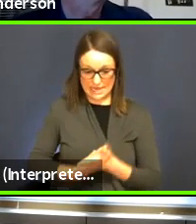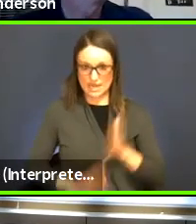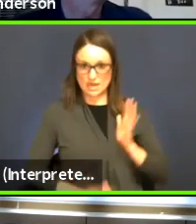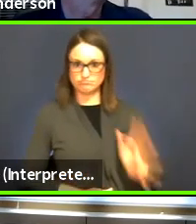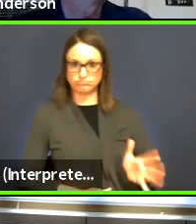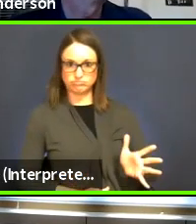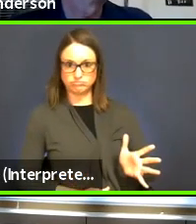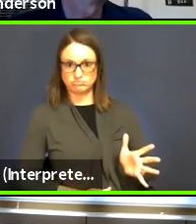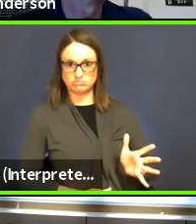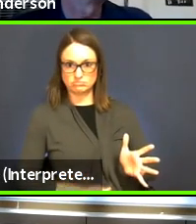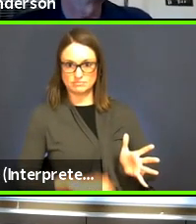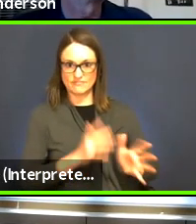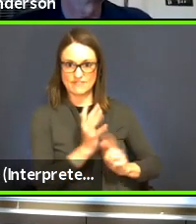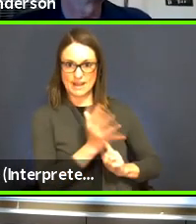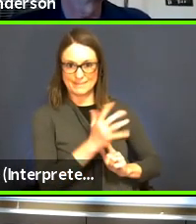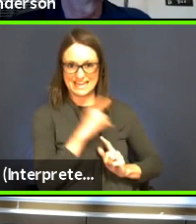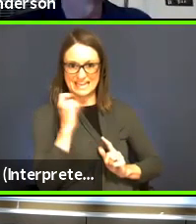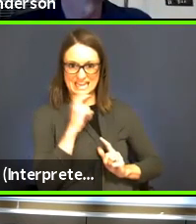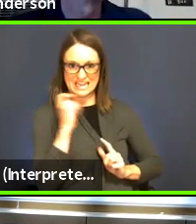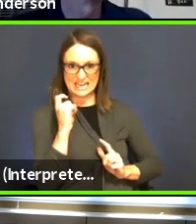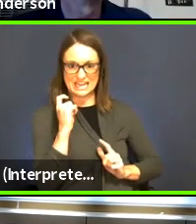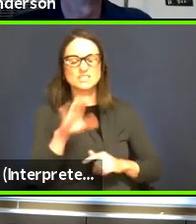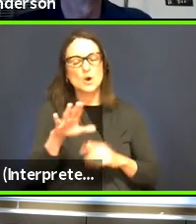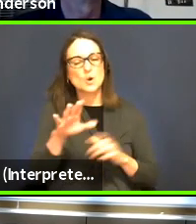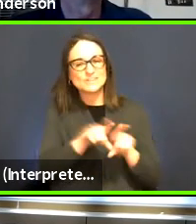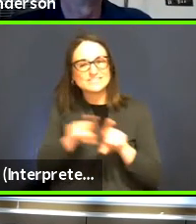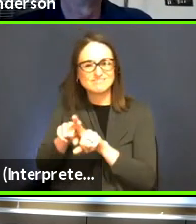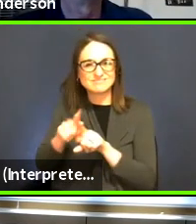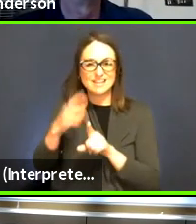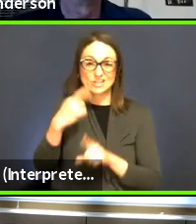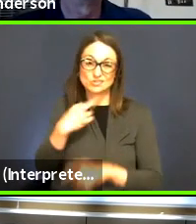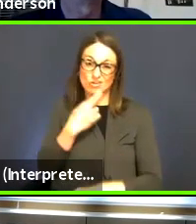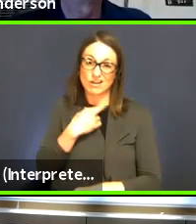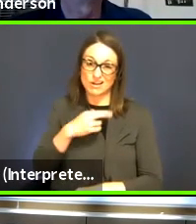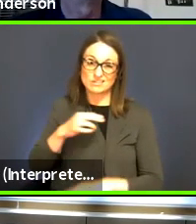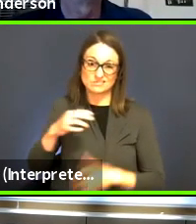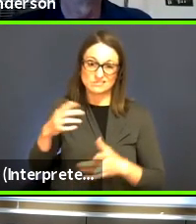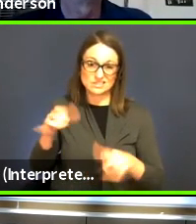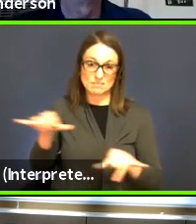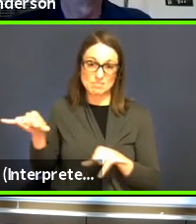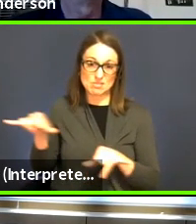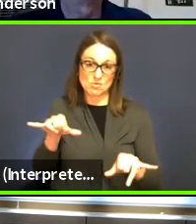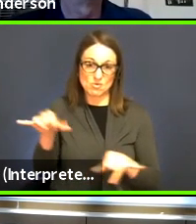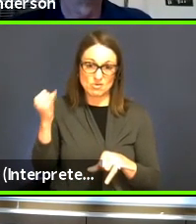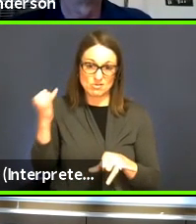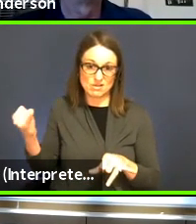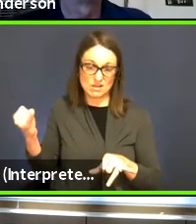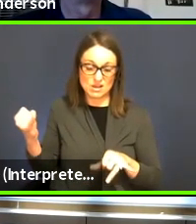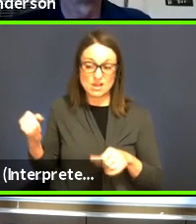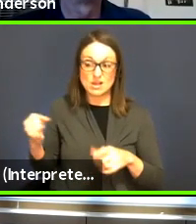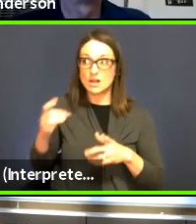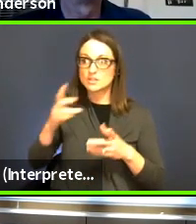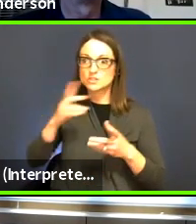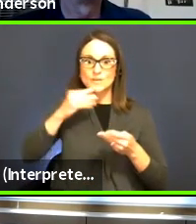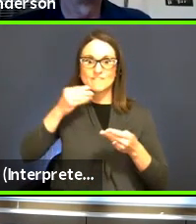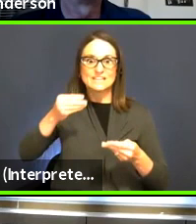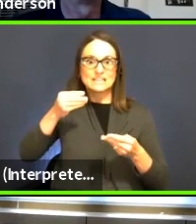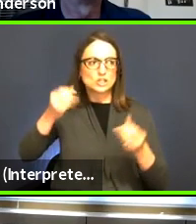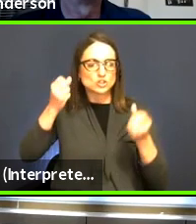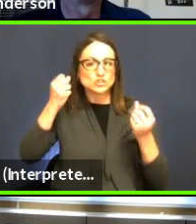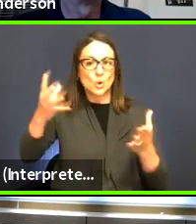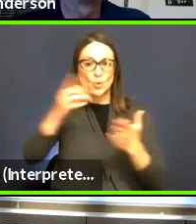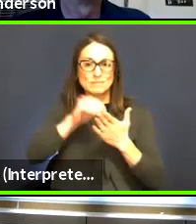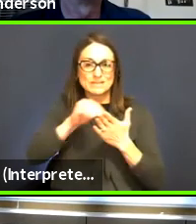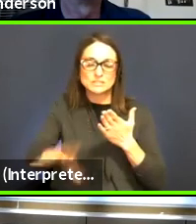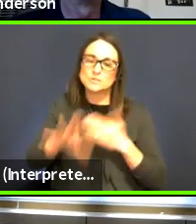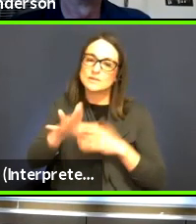And so almost like a restaurant, having people come in and out. As we're feeding so many students between classes, especially probably